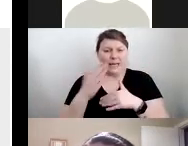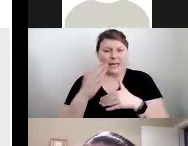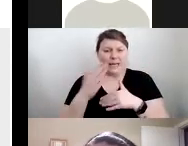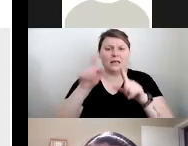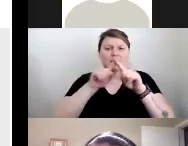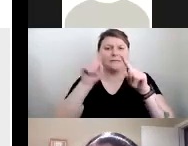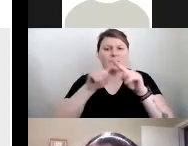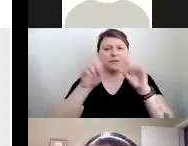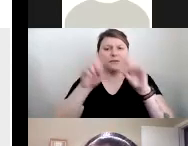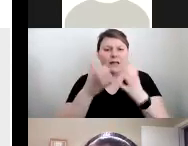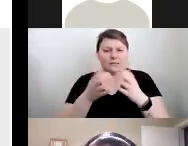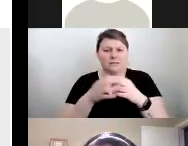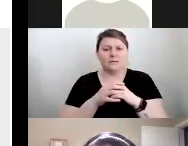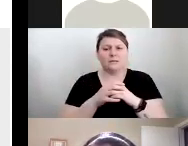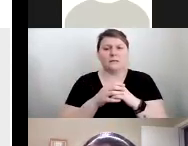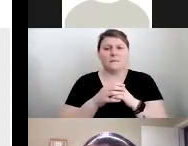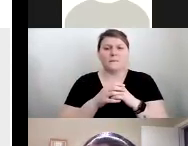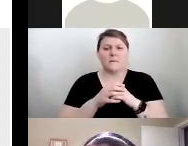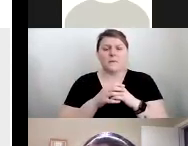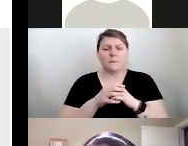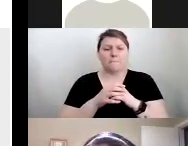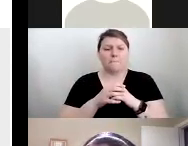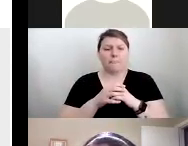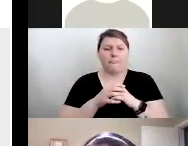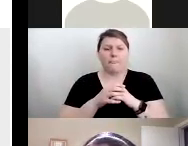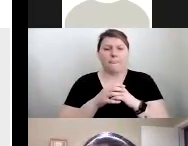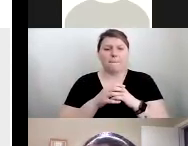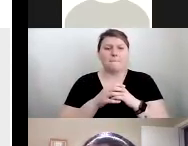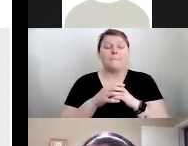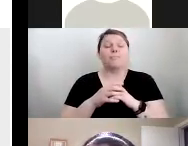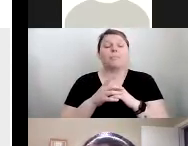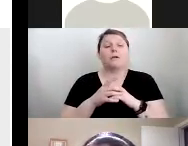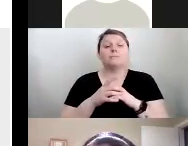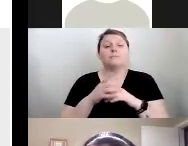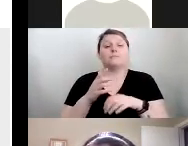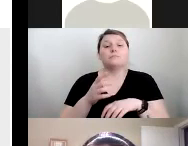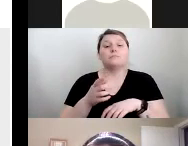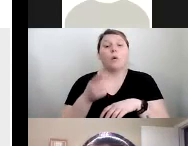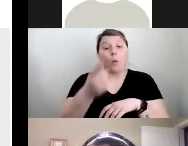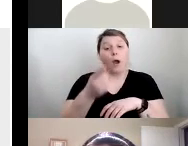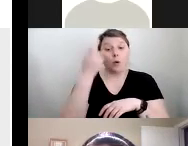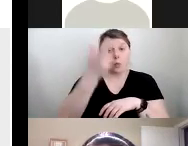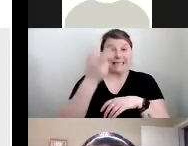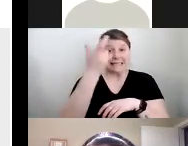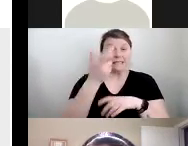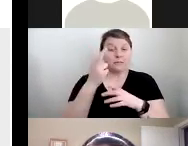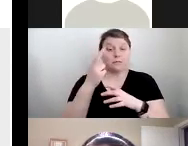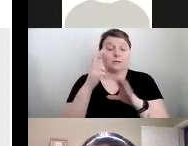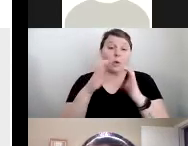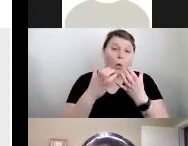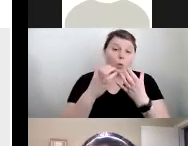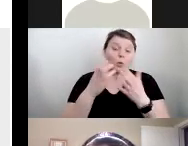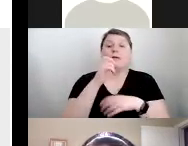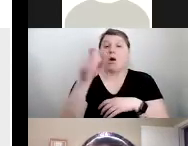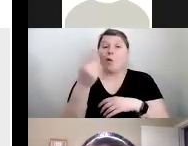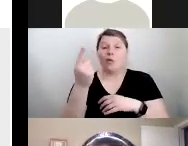different courses. But before I go on to my next slide, really one of the rationales for going to this course, it's not the only rationale,